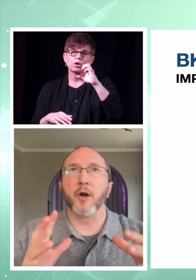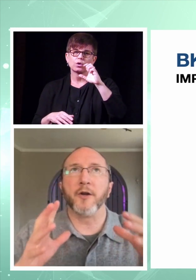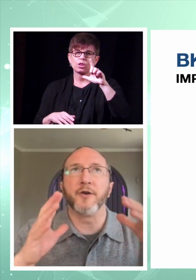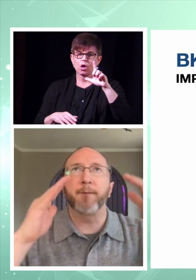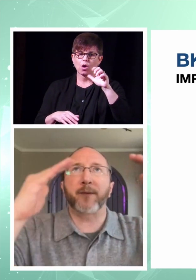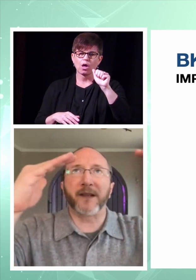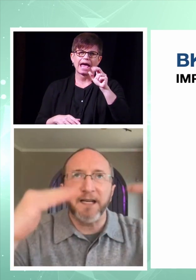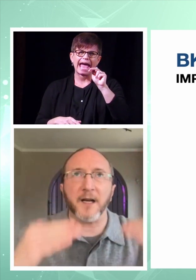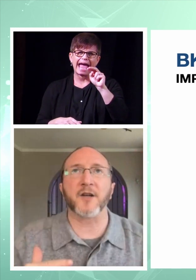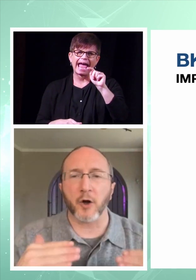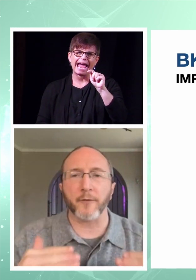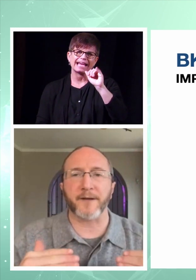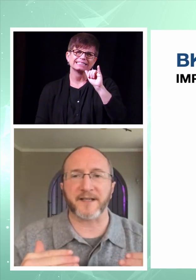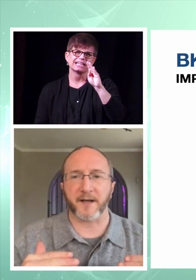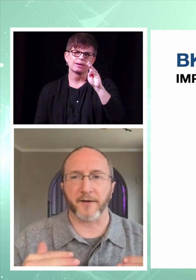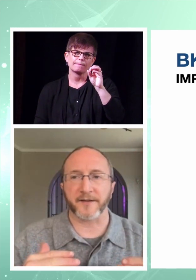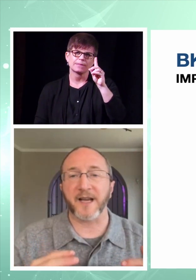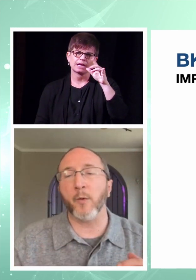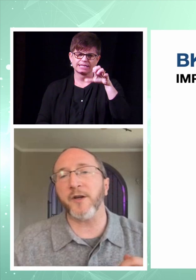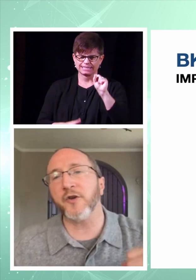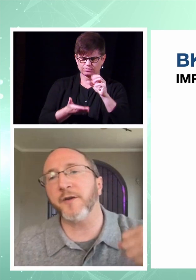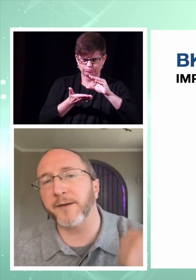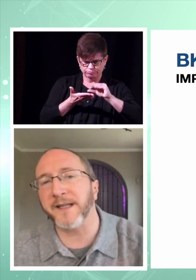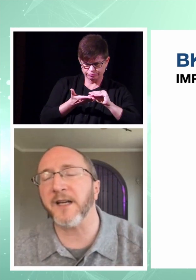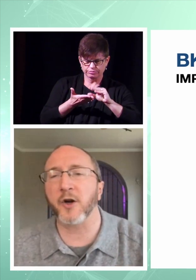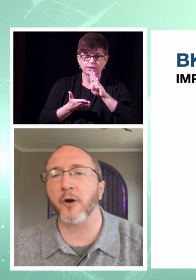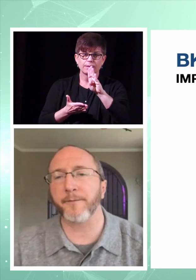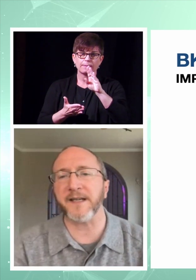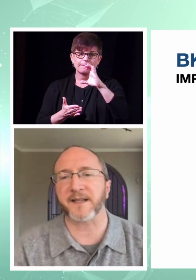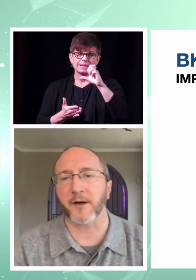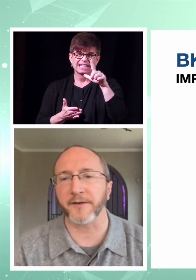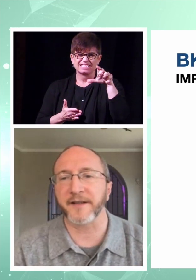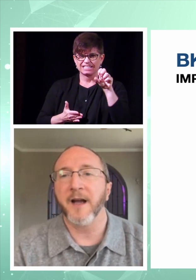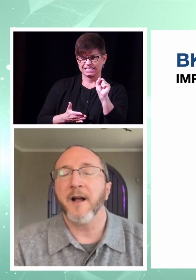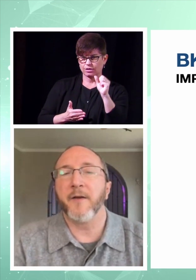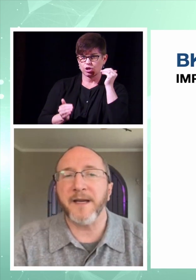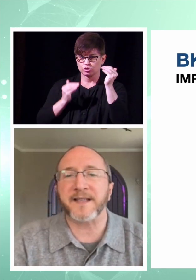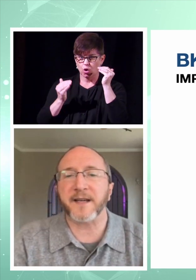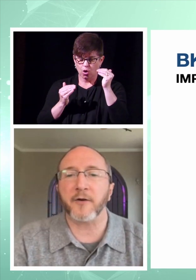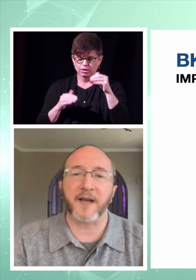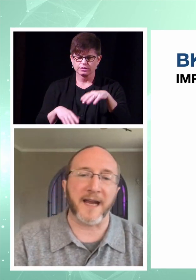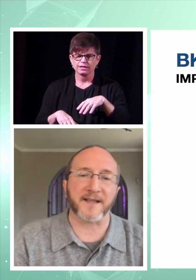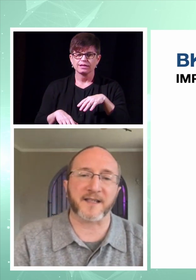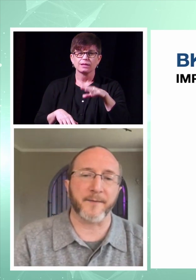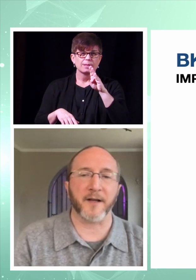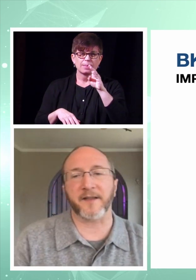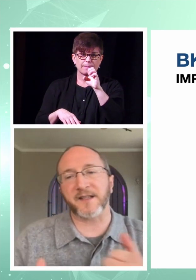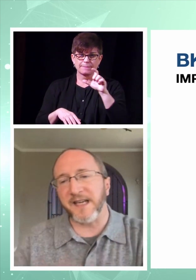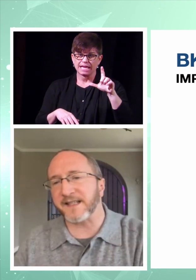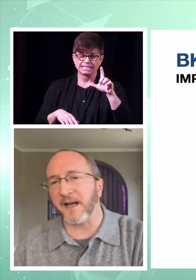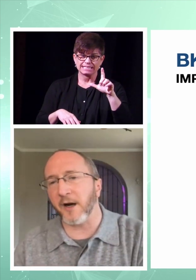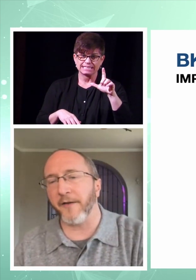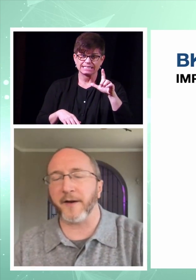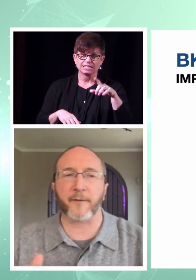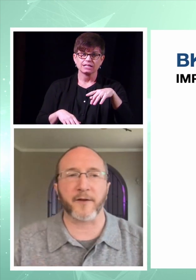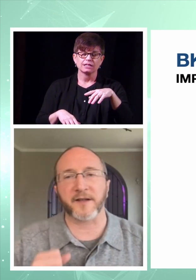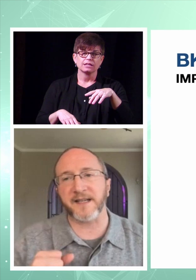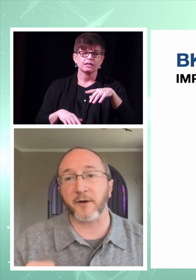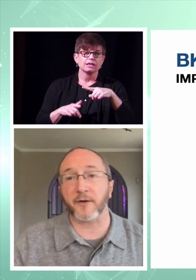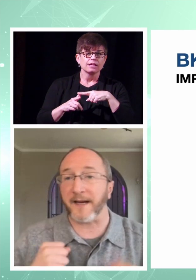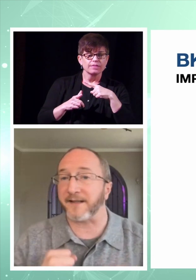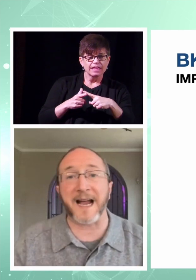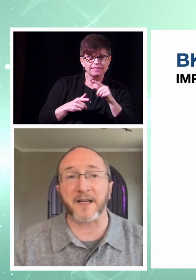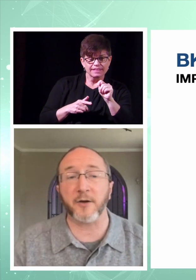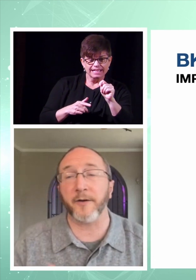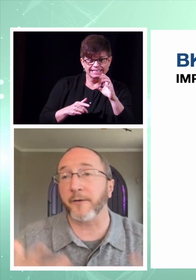which deplete adult B cells. And when you deplete adult B cells, the B cell can't stimulate the T cell, and therefore the